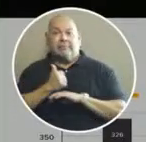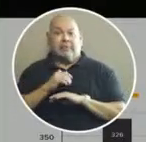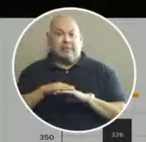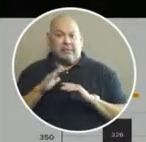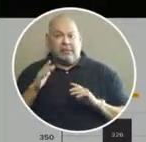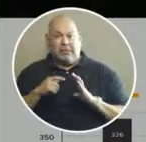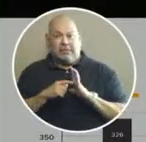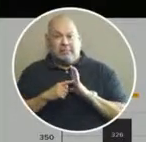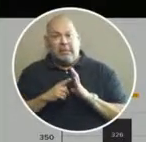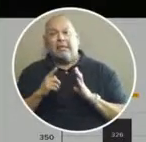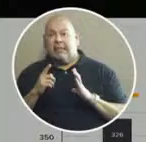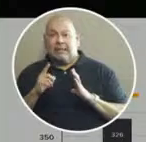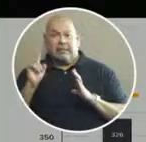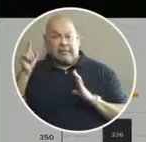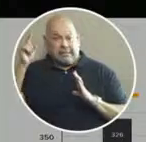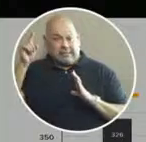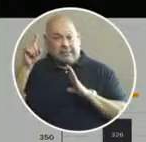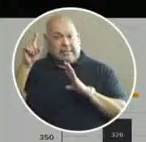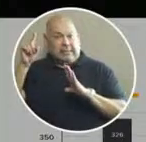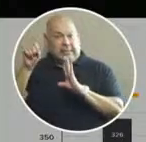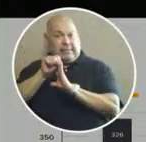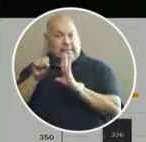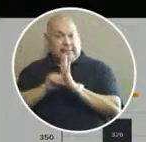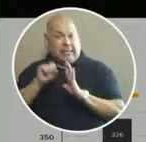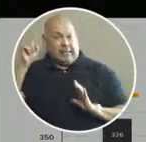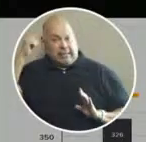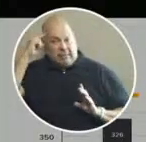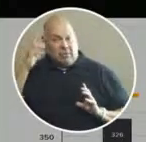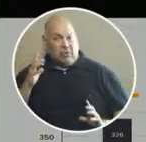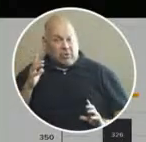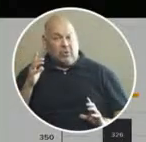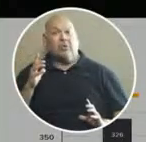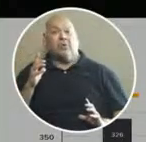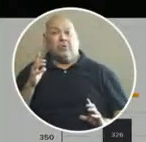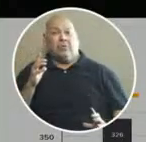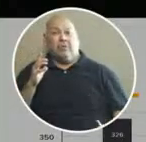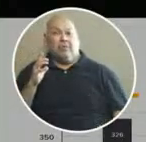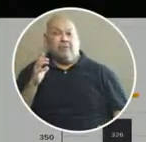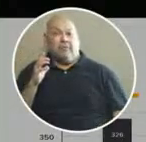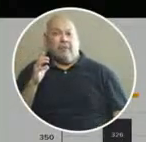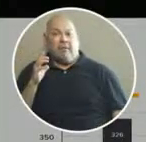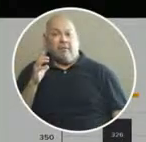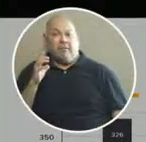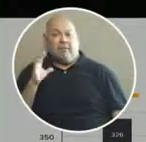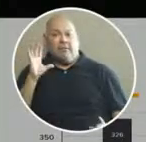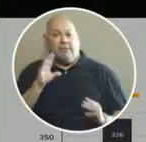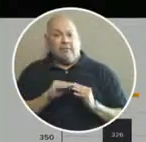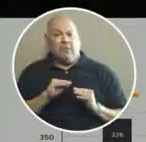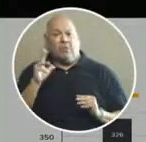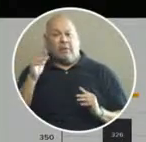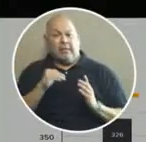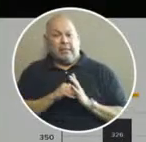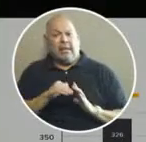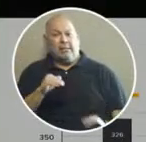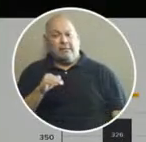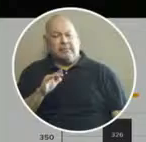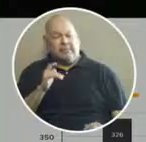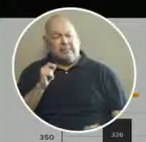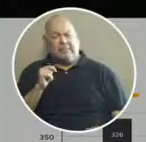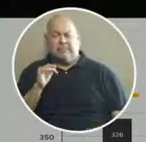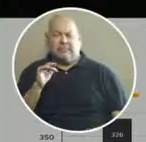mandate from Governor Abbott. And at this point, there were a total of 3,000, a